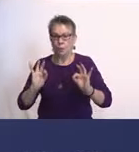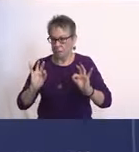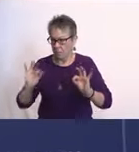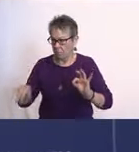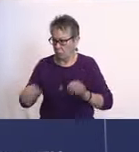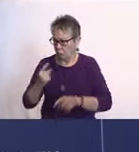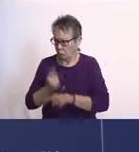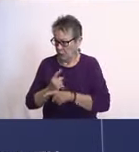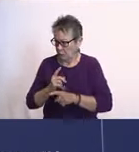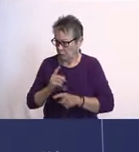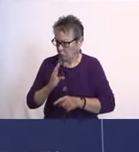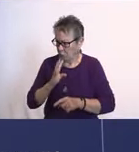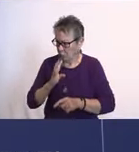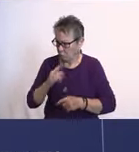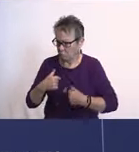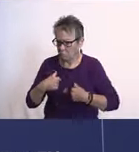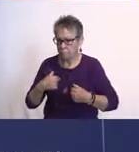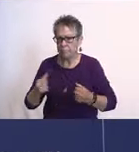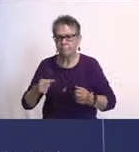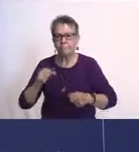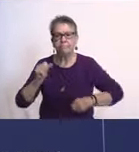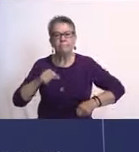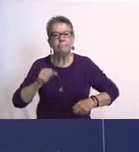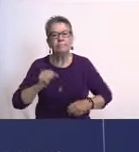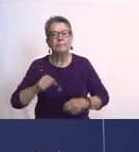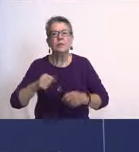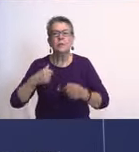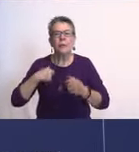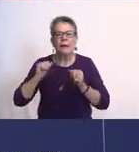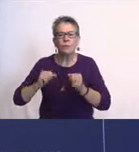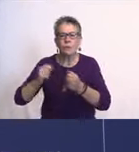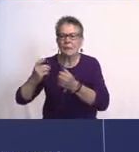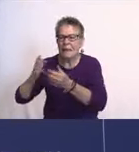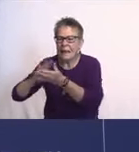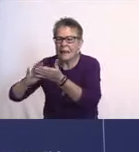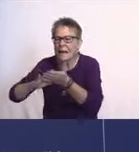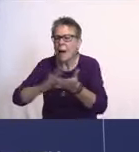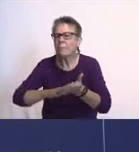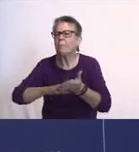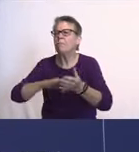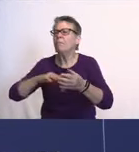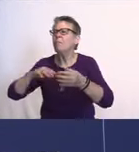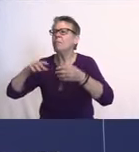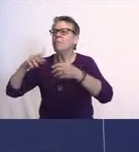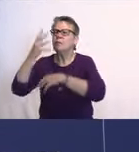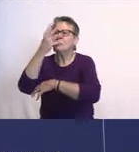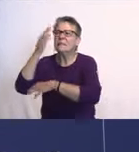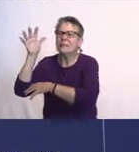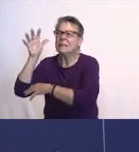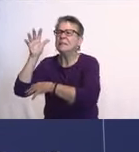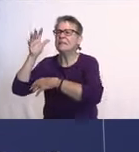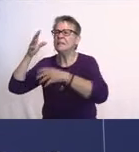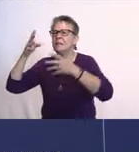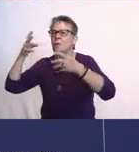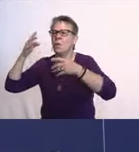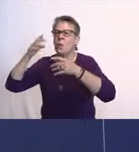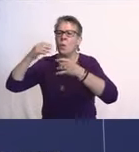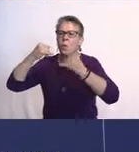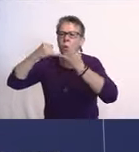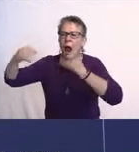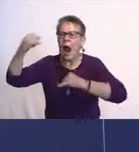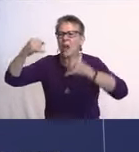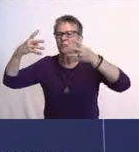management's a huge piece, expecting those winds and the amount of snowfall. And I think at our height, it might have been 1,000, Governor. And